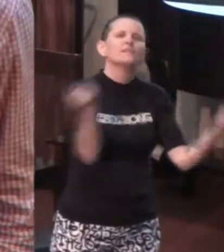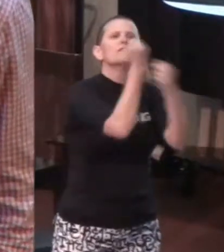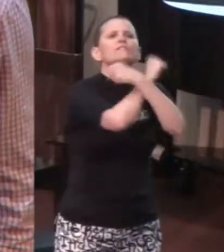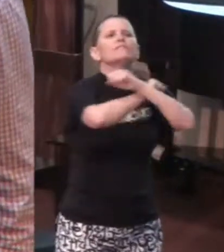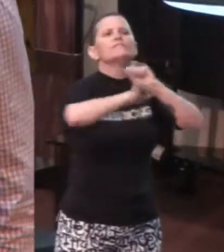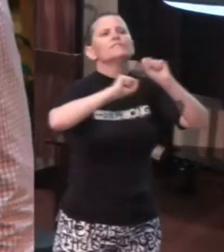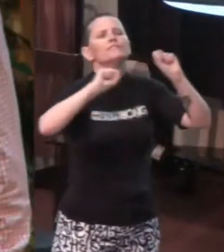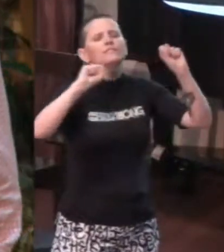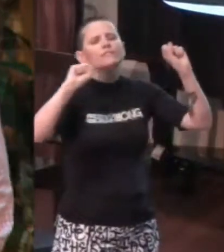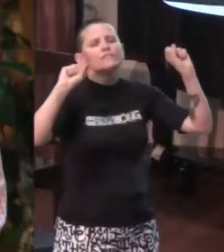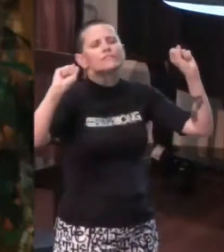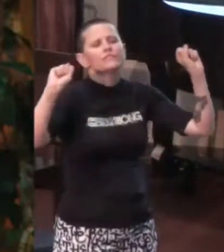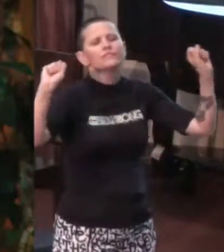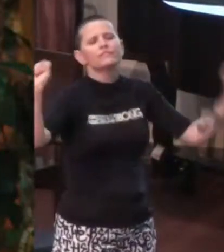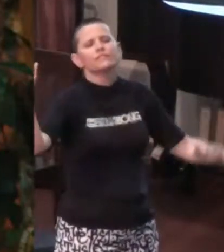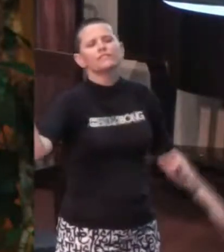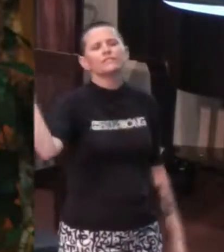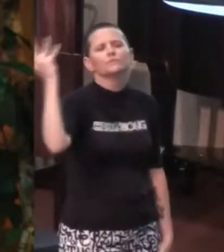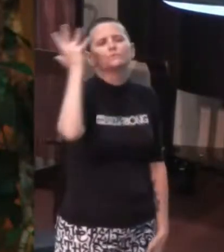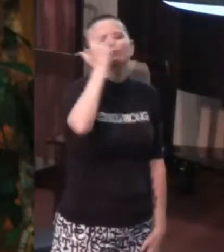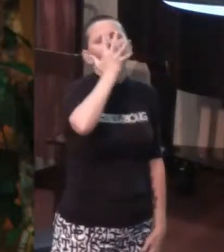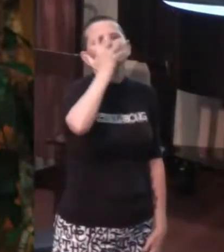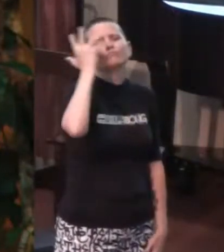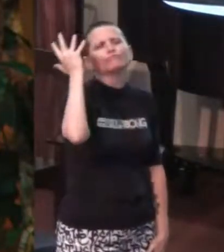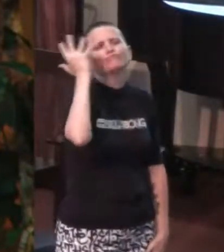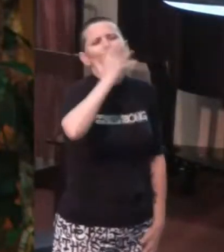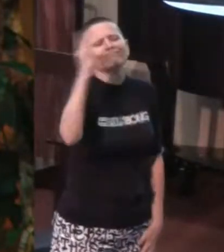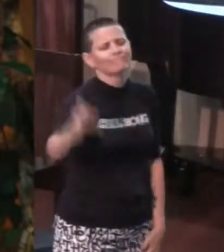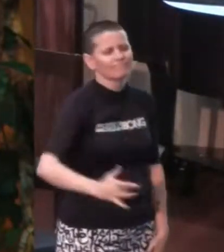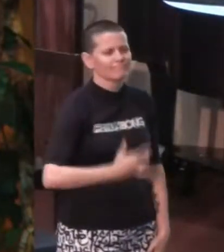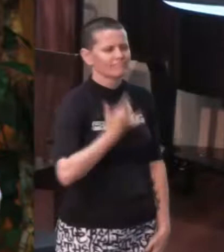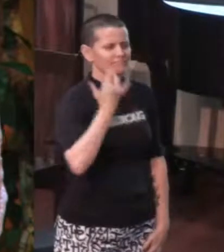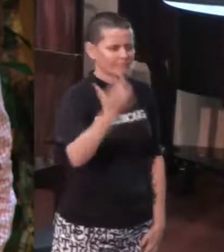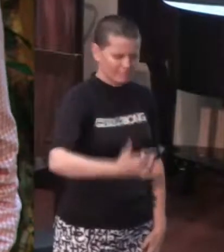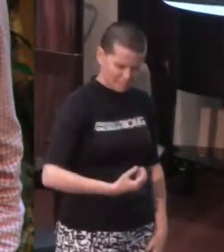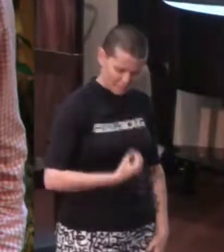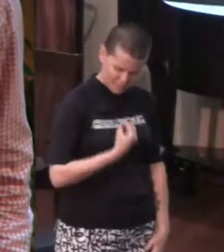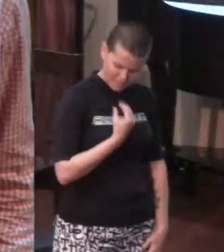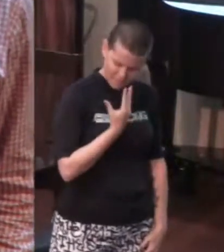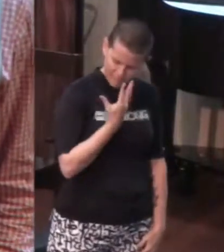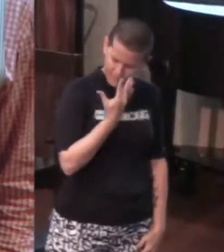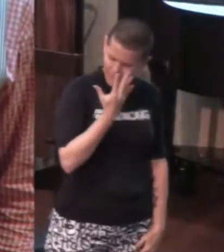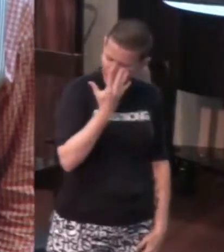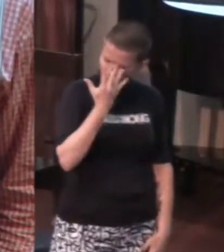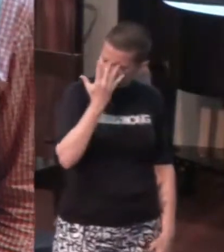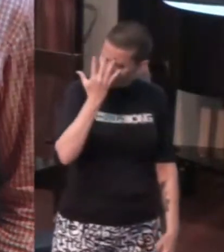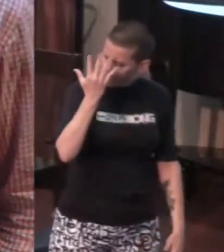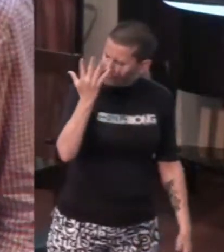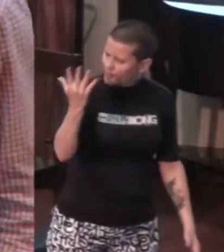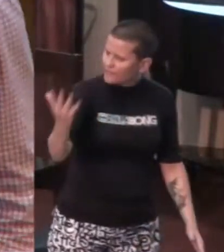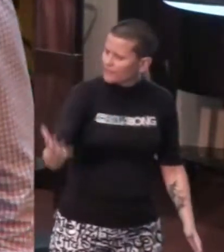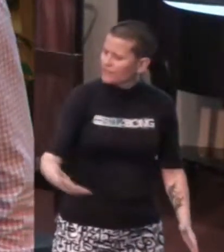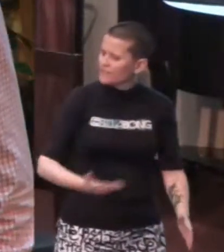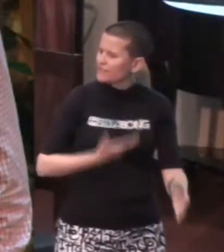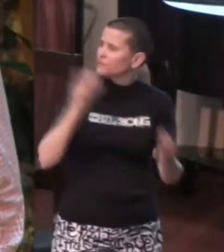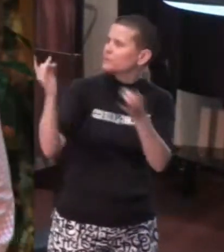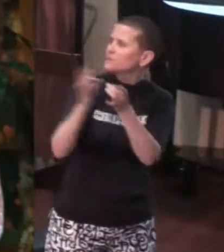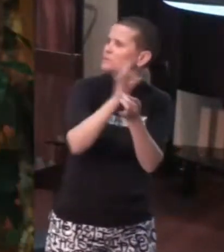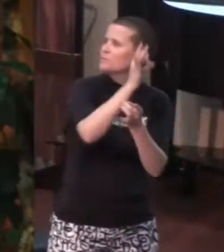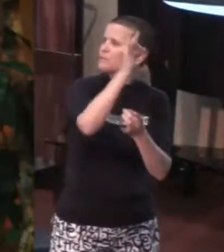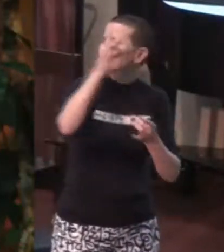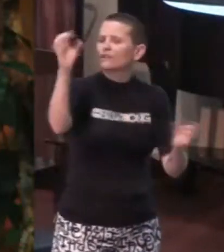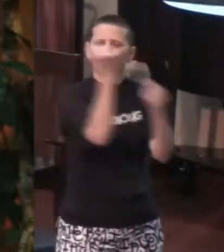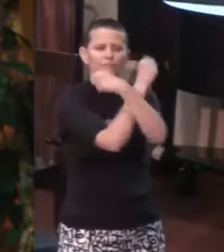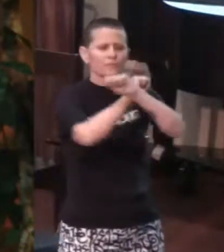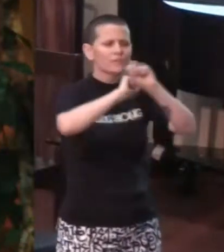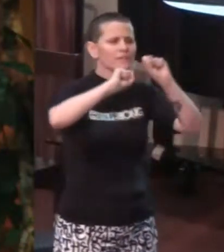like being free. Free in the spirit. There's nothing like free in your heart.